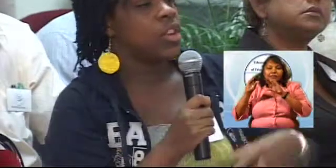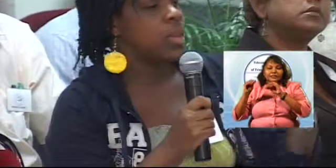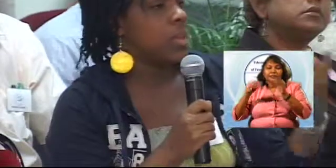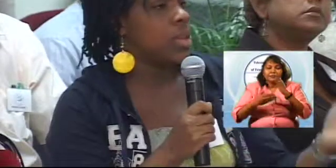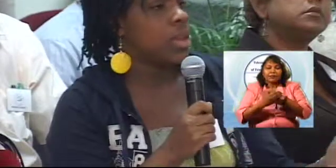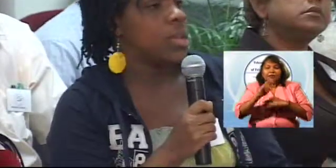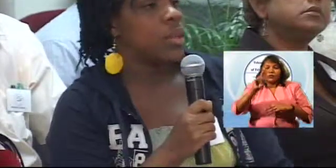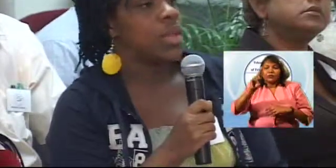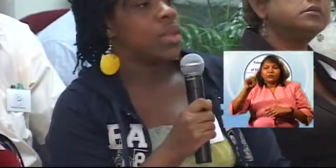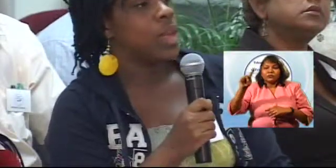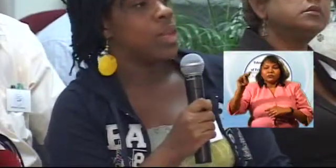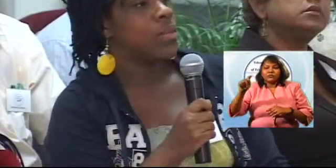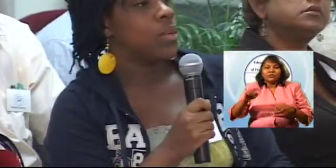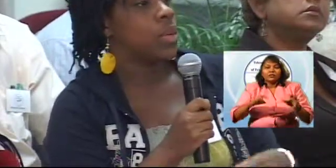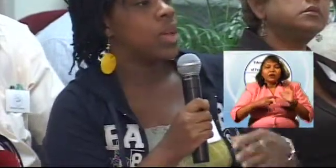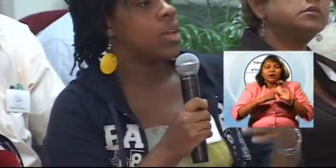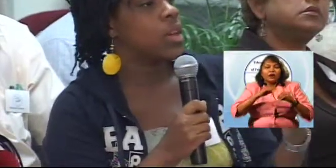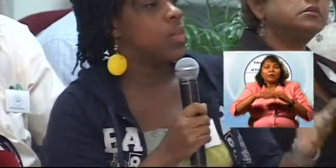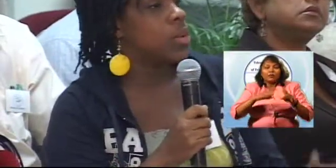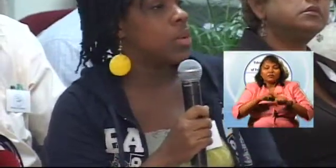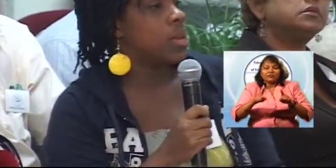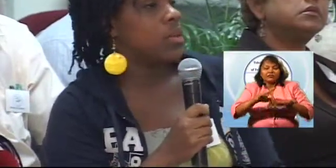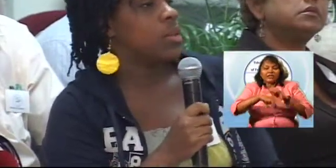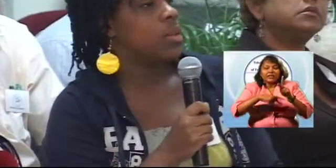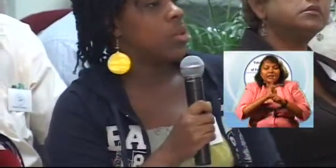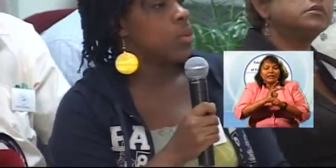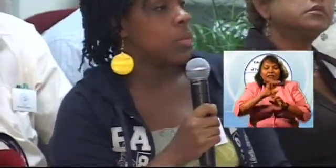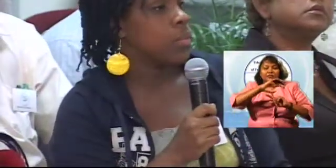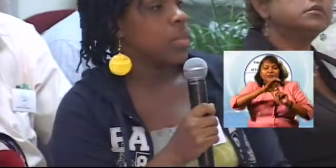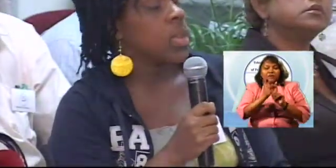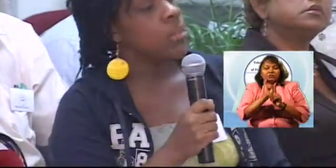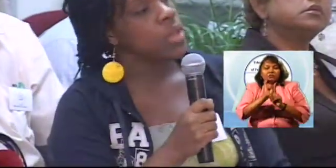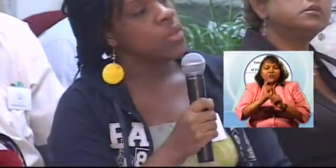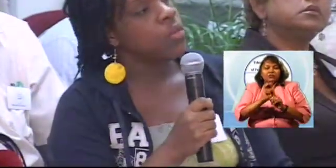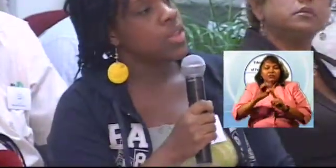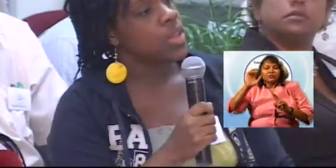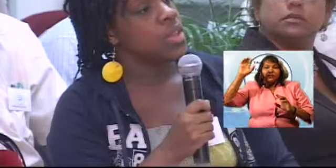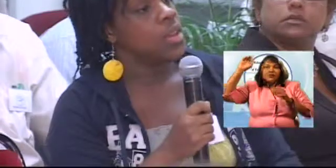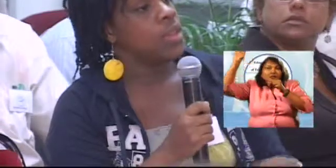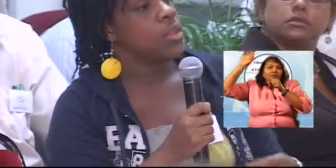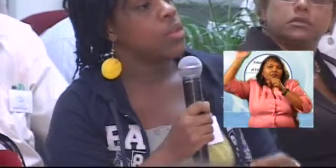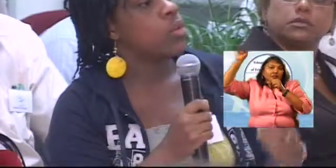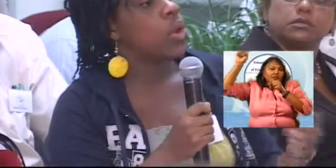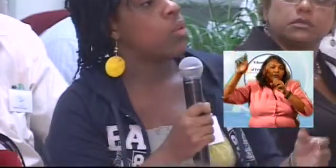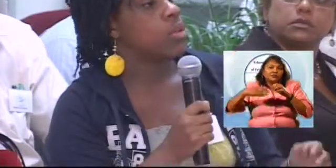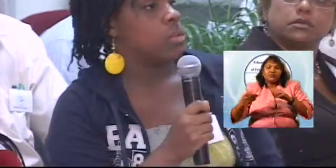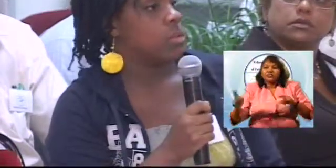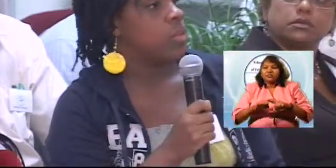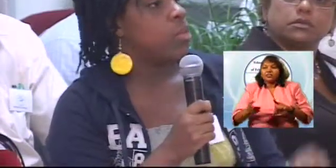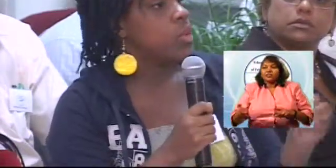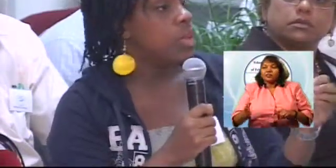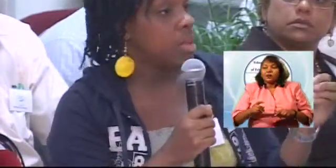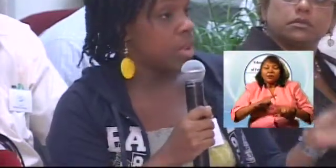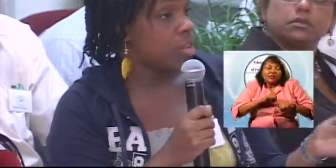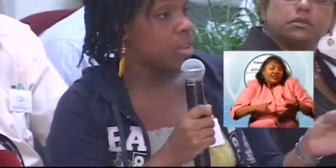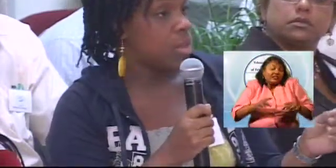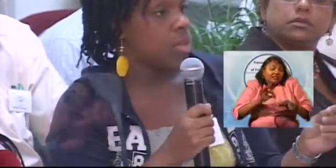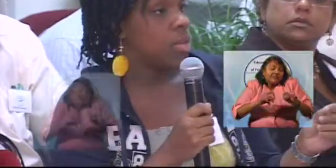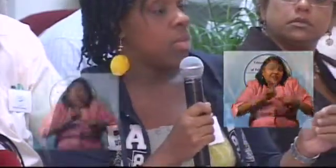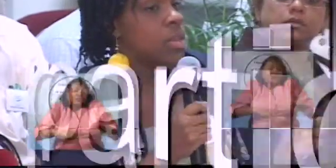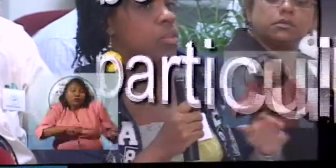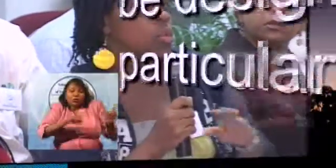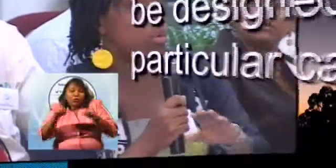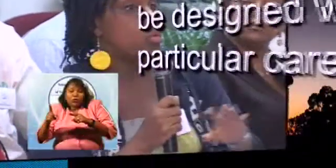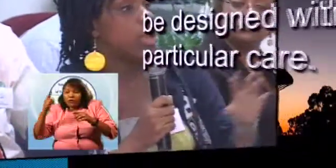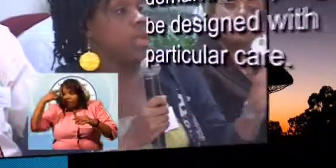examining chutney, examining many of our calypsonians and so on. But if you're physically unable to go out to these lectures,